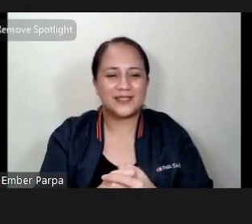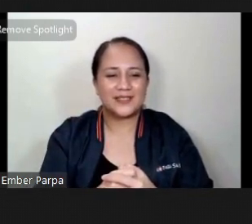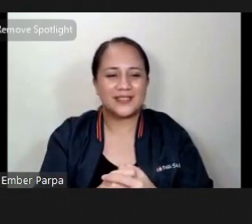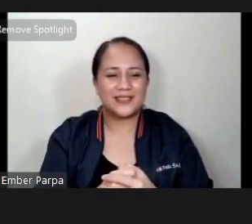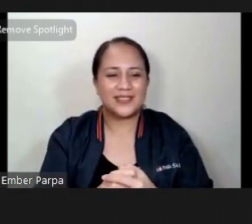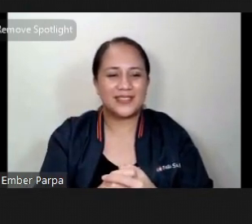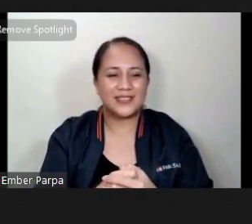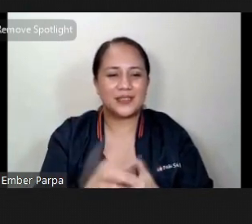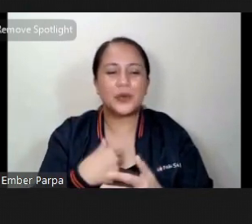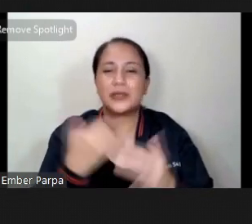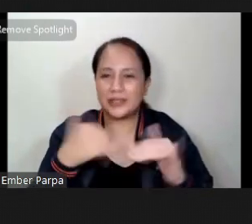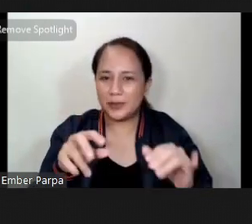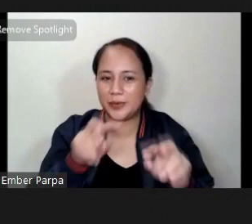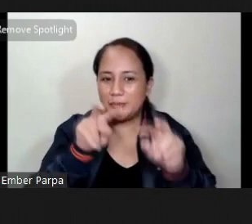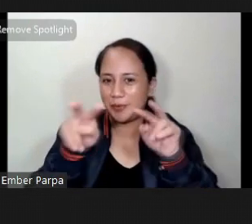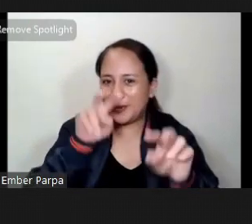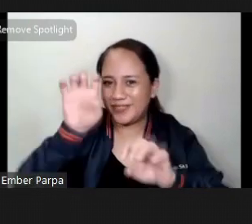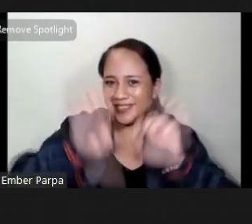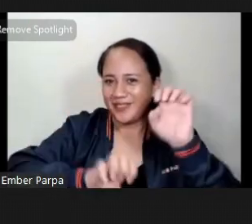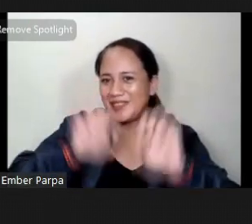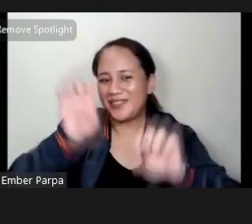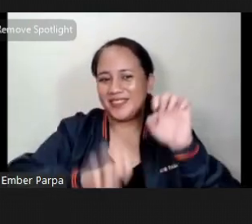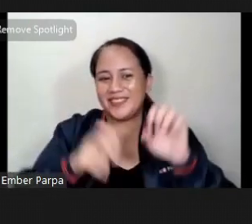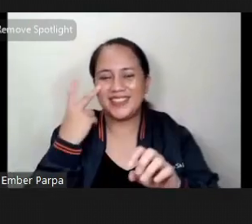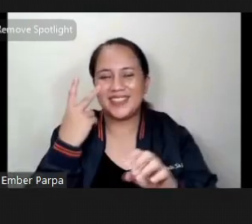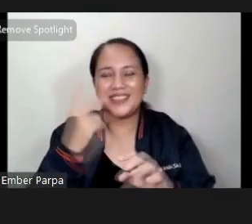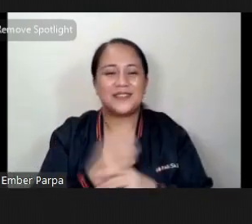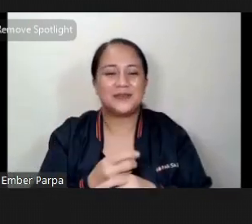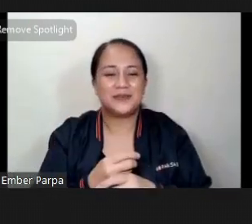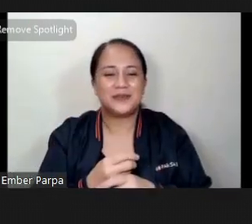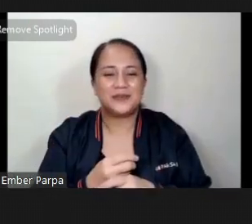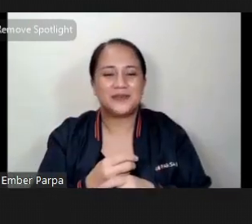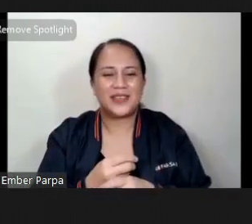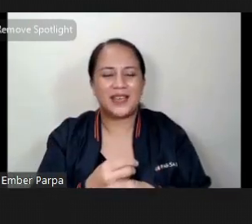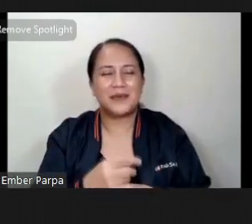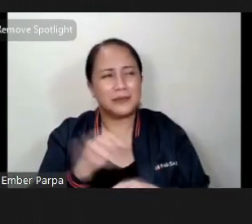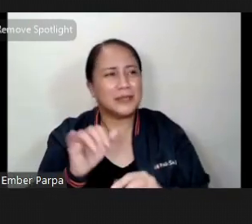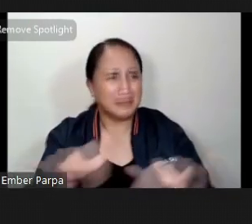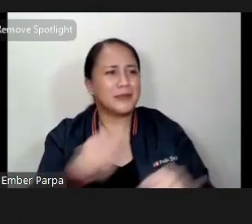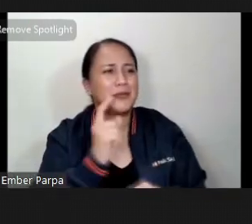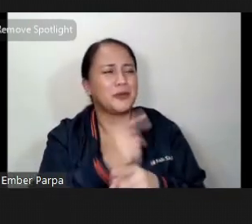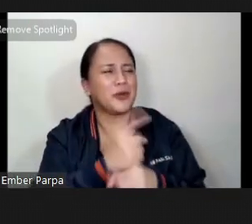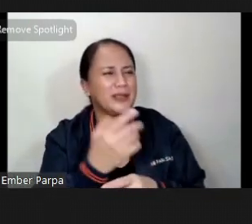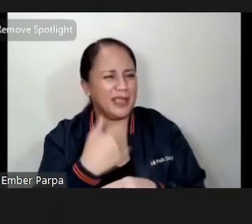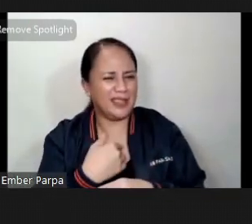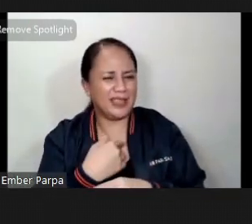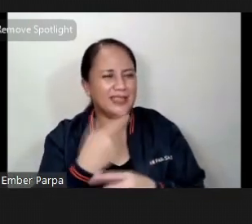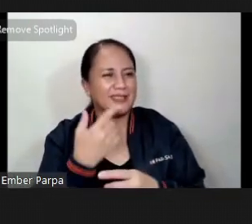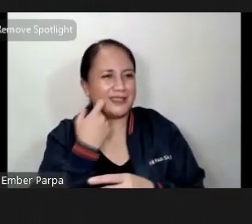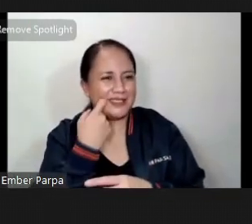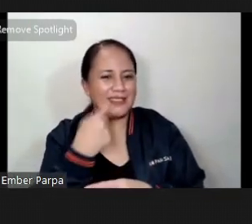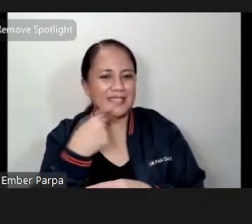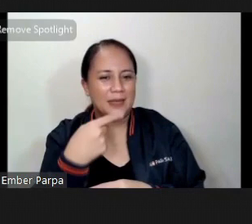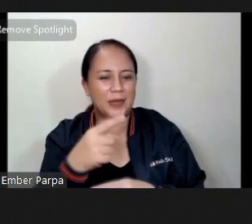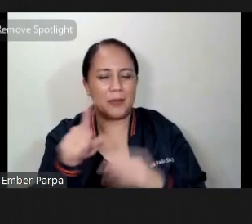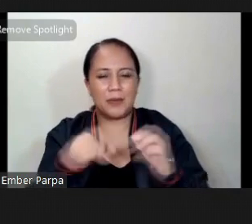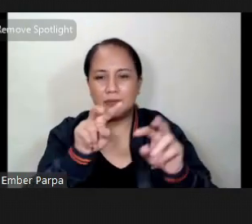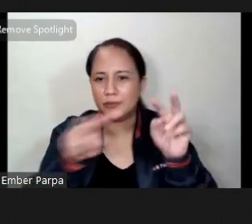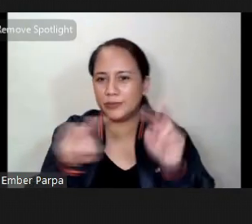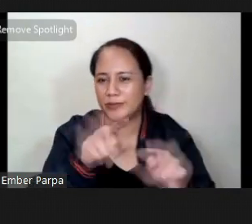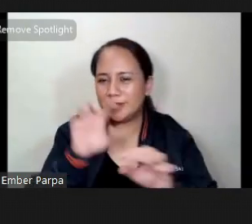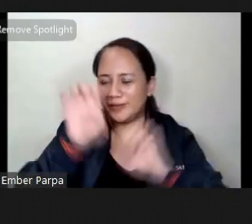for monitoring and evaluation. Medyo true ka din dyan kasi medyo kakasabi lang natin about monitoring